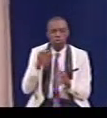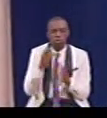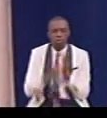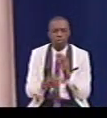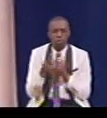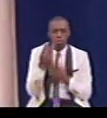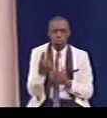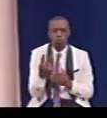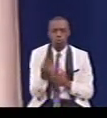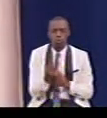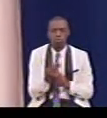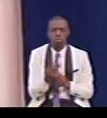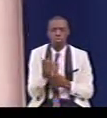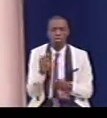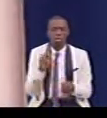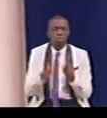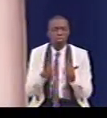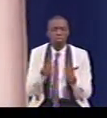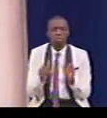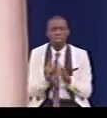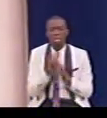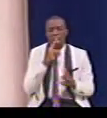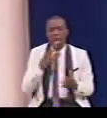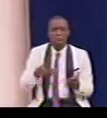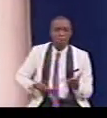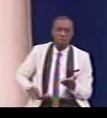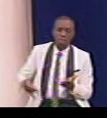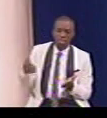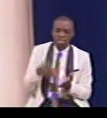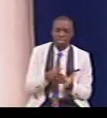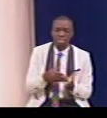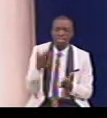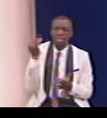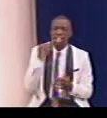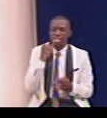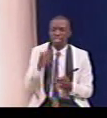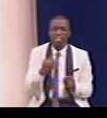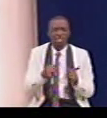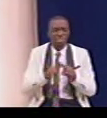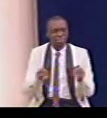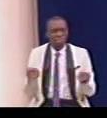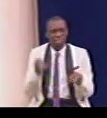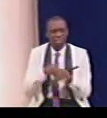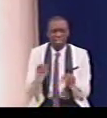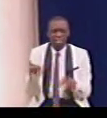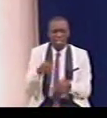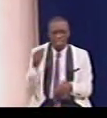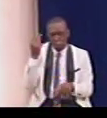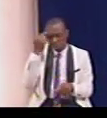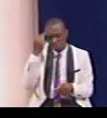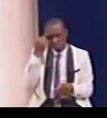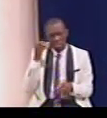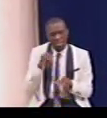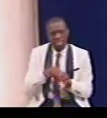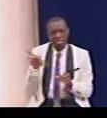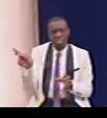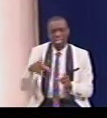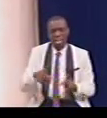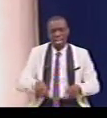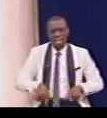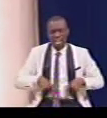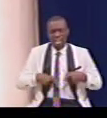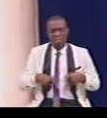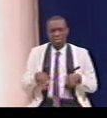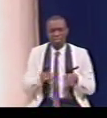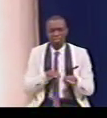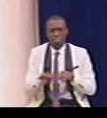you see the people who are born again there is a difference difference in their thoughts and difference in their lifestyle and difference in the